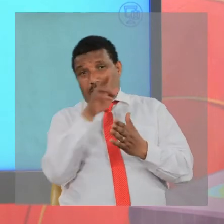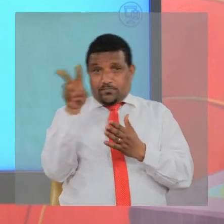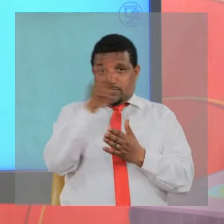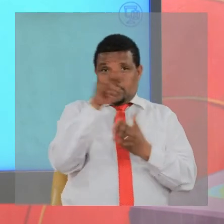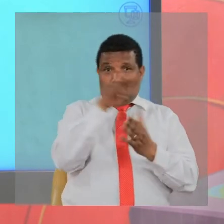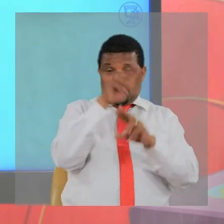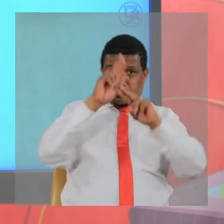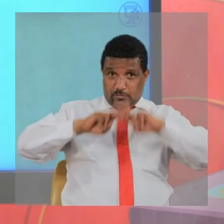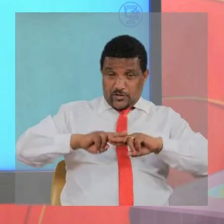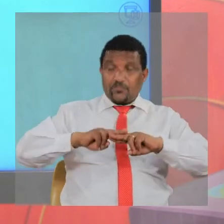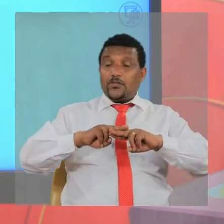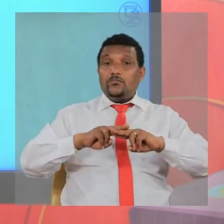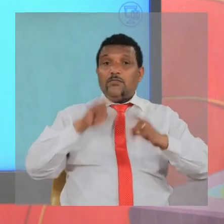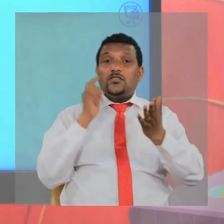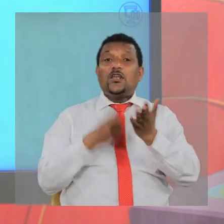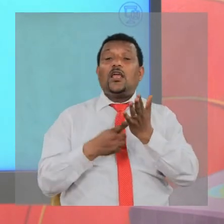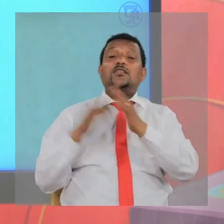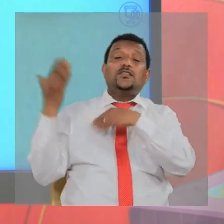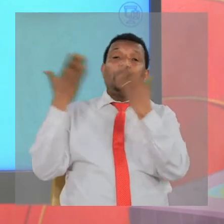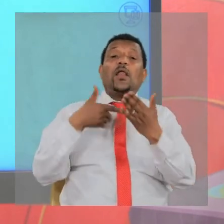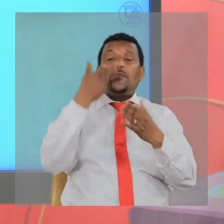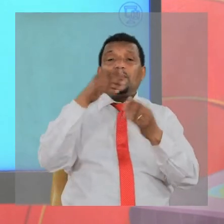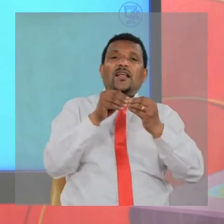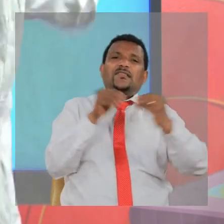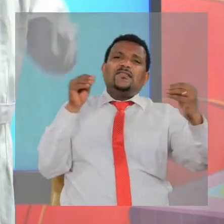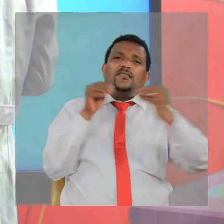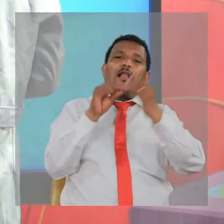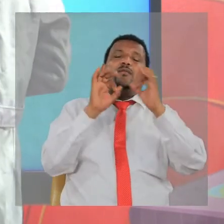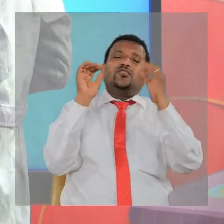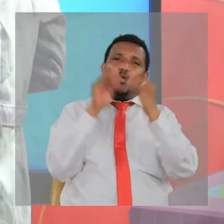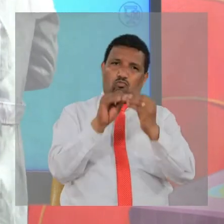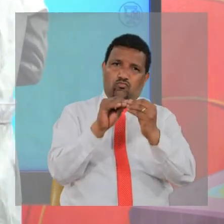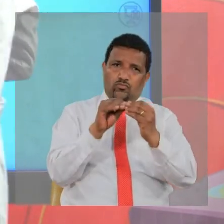the supplier is said to be inelastic.